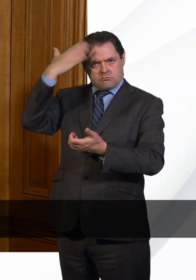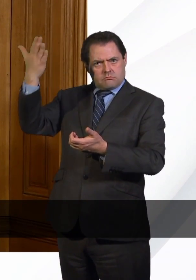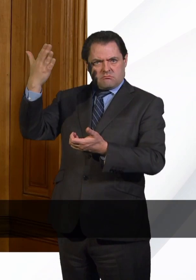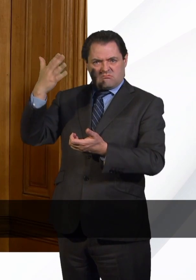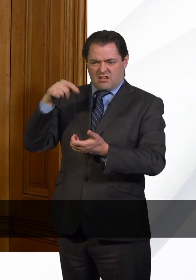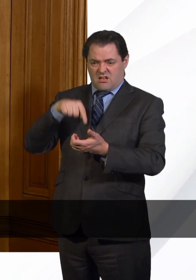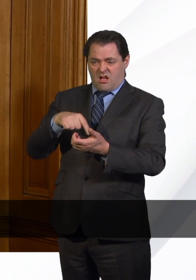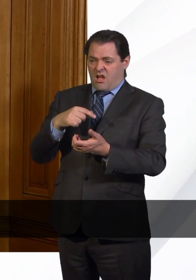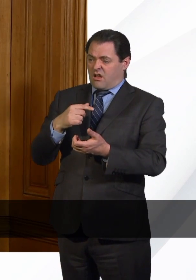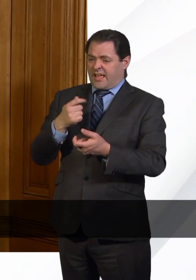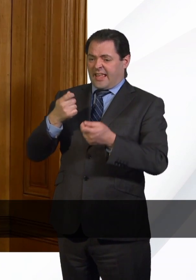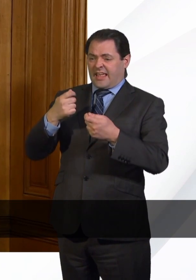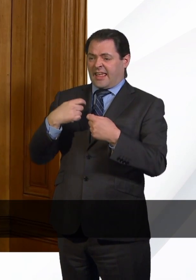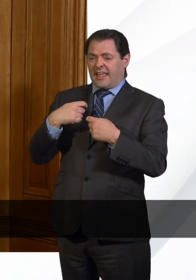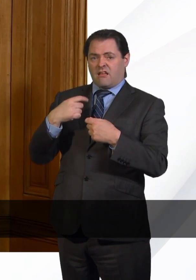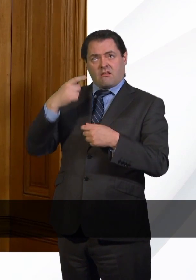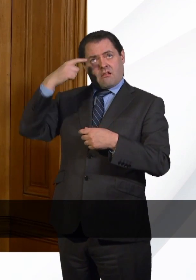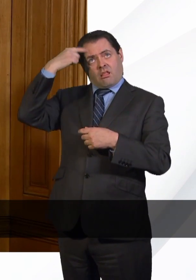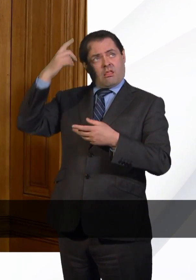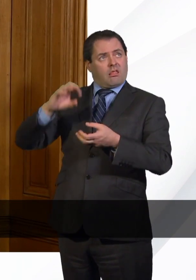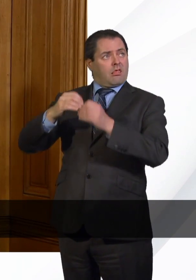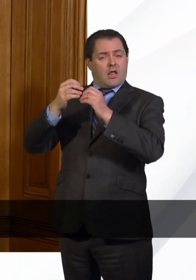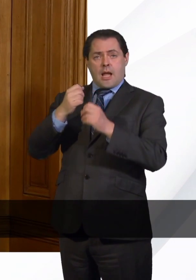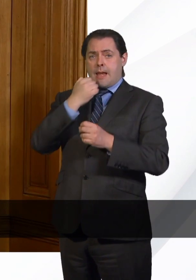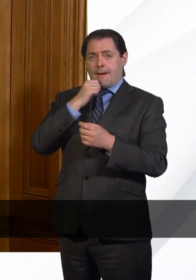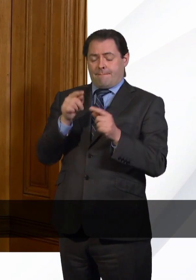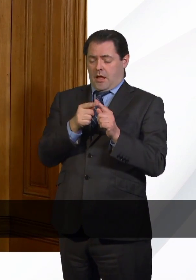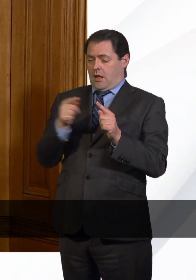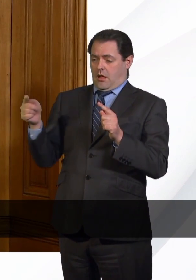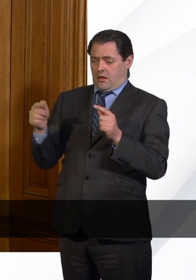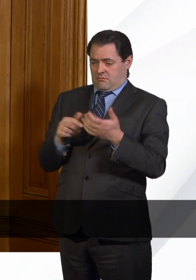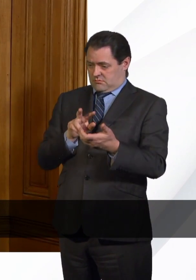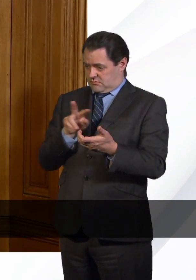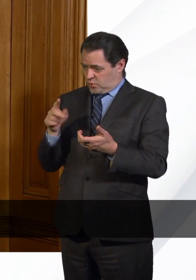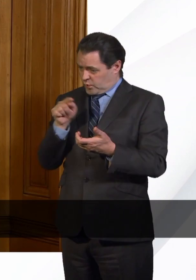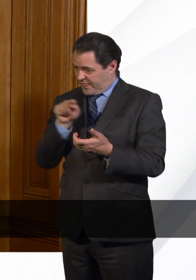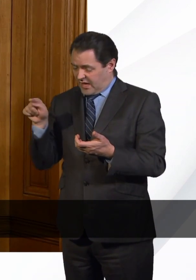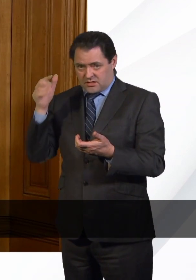numbers. And those are the data that are collated. So no personal information is